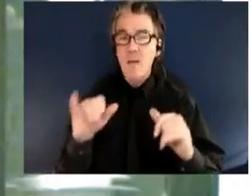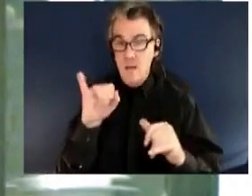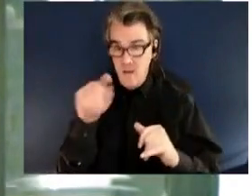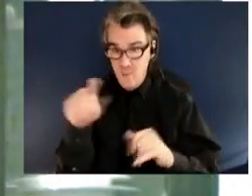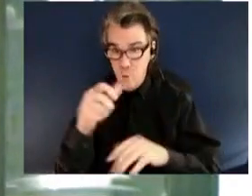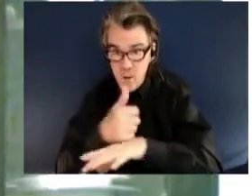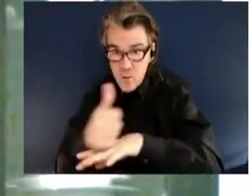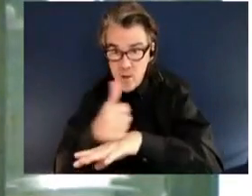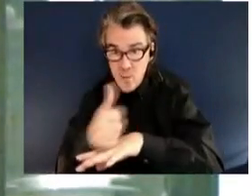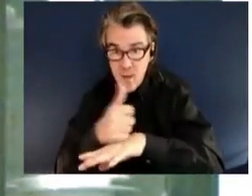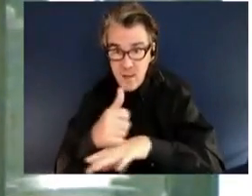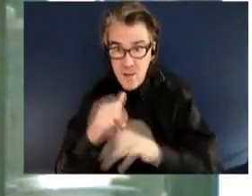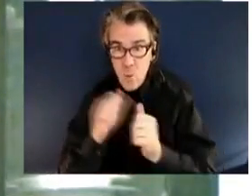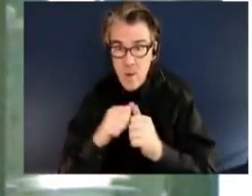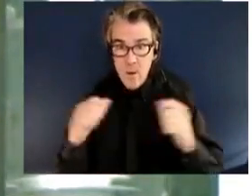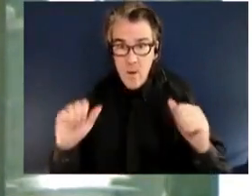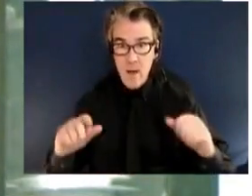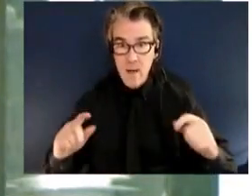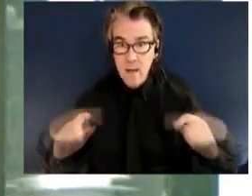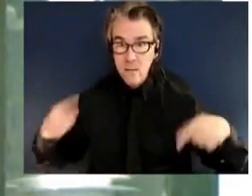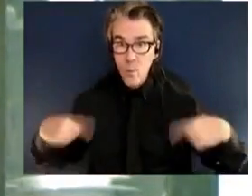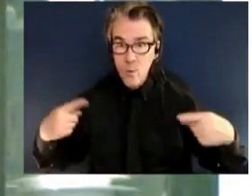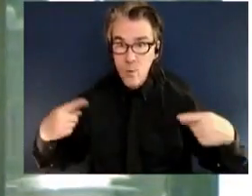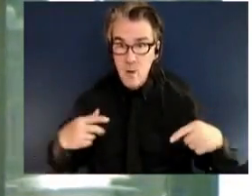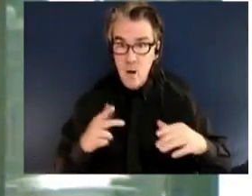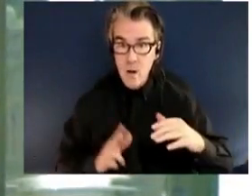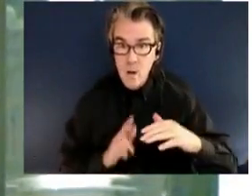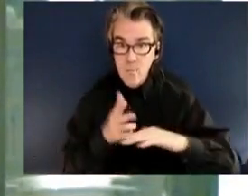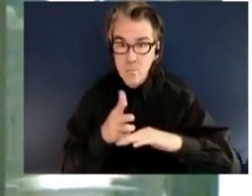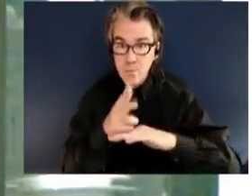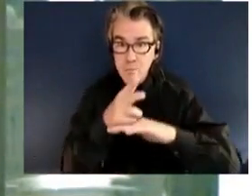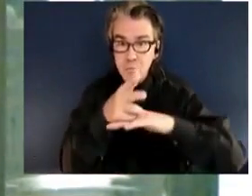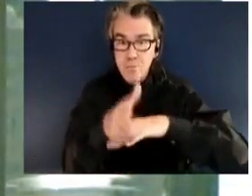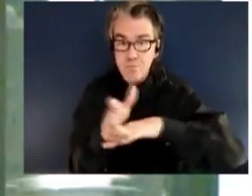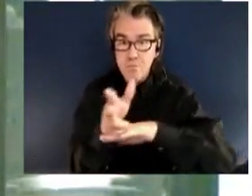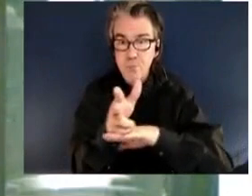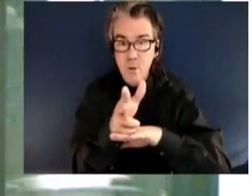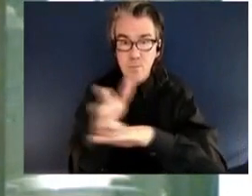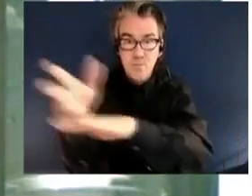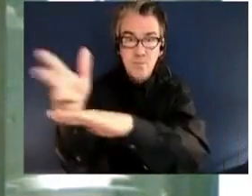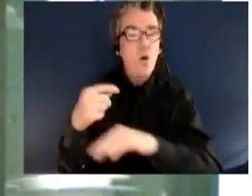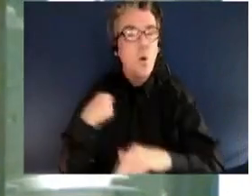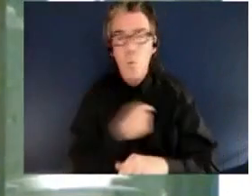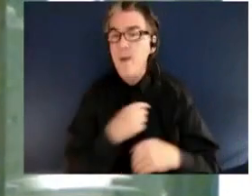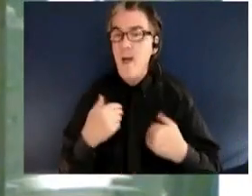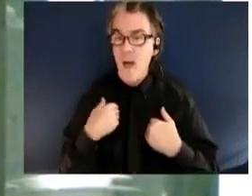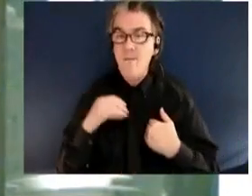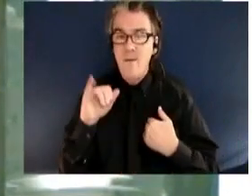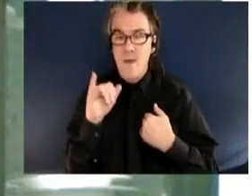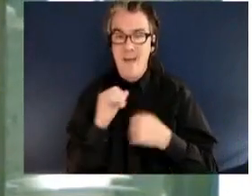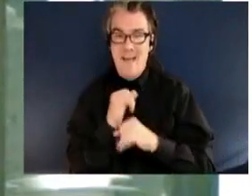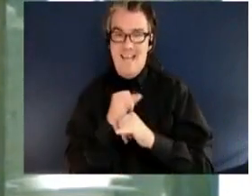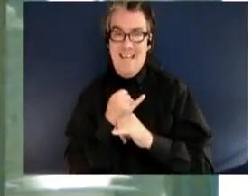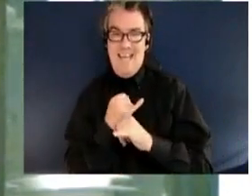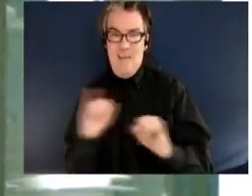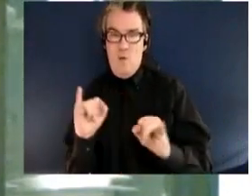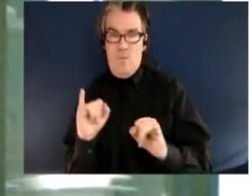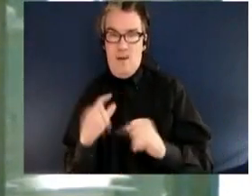the independent living centers can assist with that. So continue to reach out to us, reach out to our